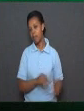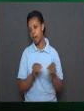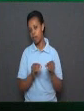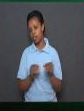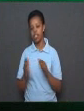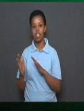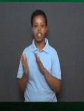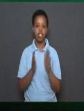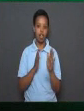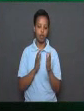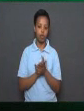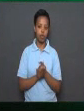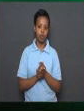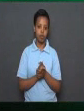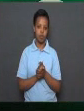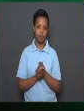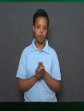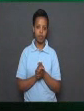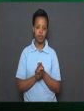Students, let's get ready.